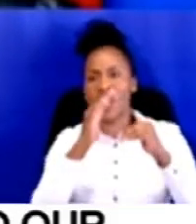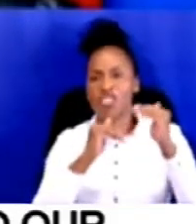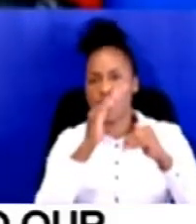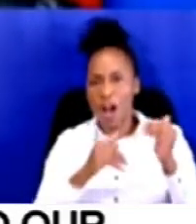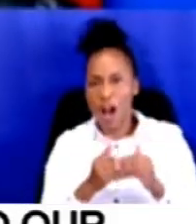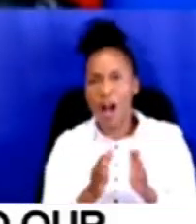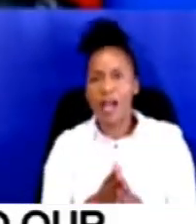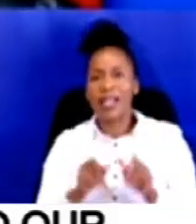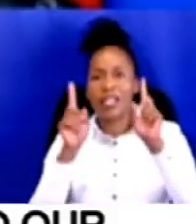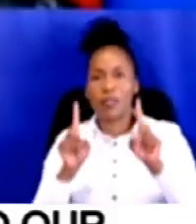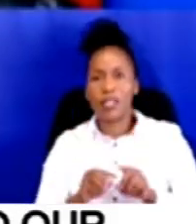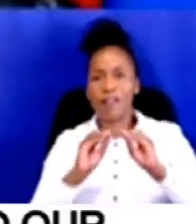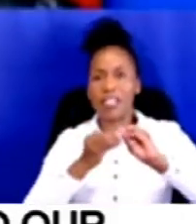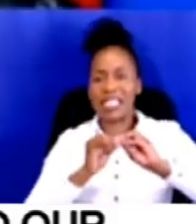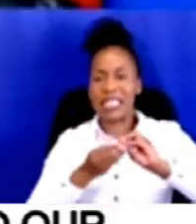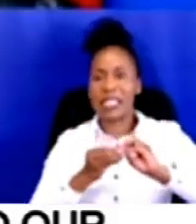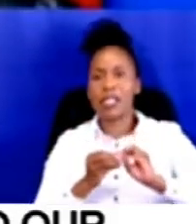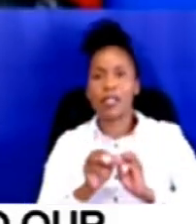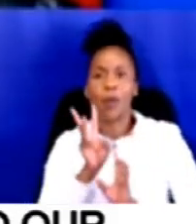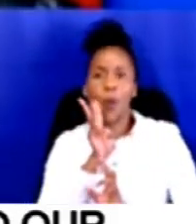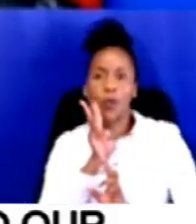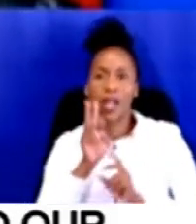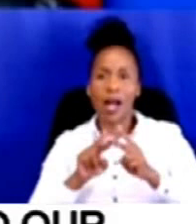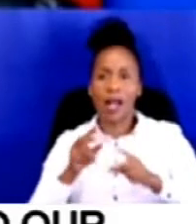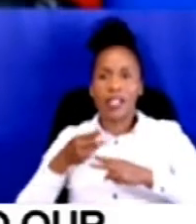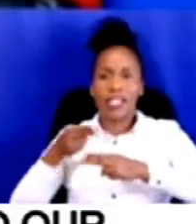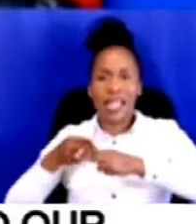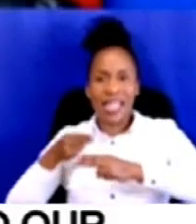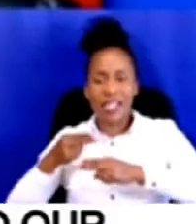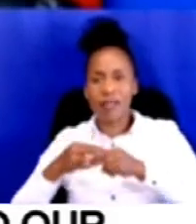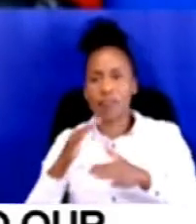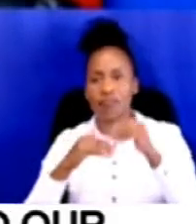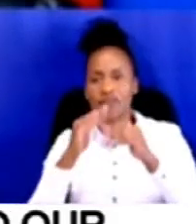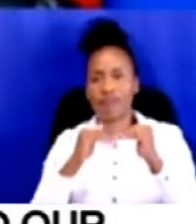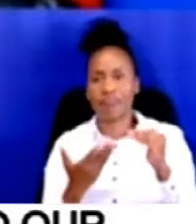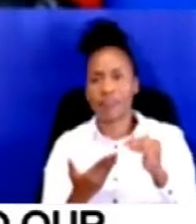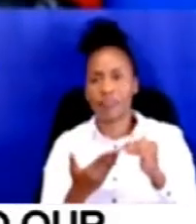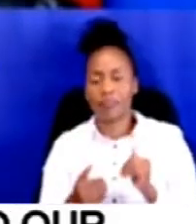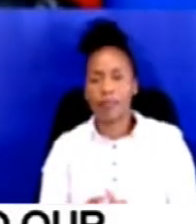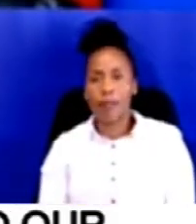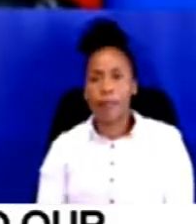especially fixing the crumbled water and sanitation infrastructure.